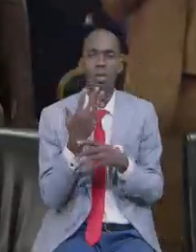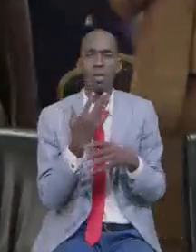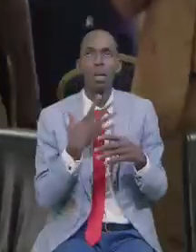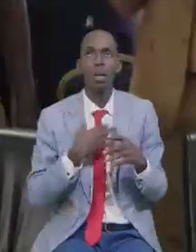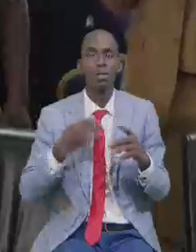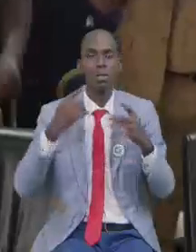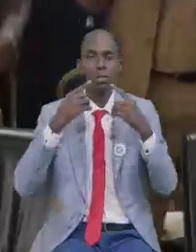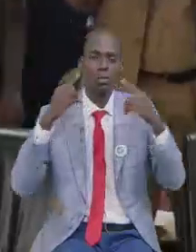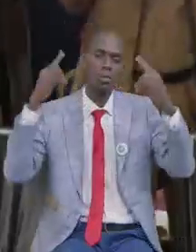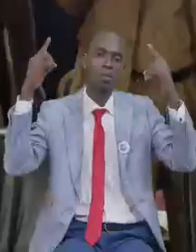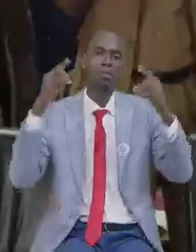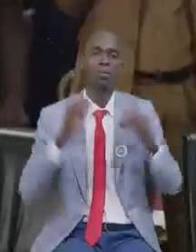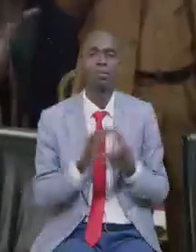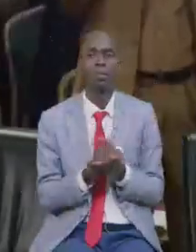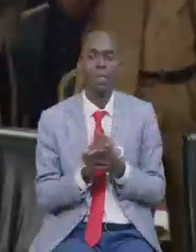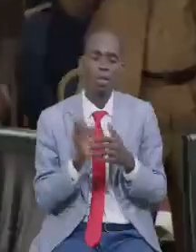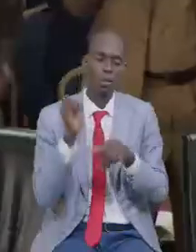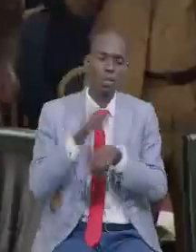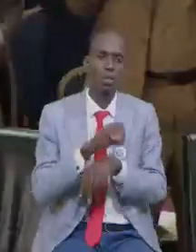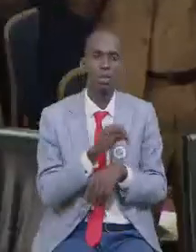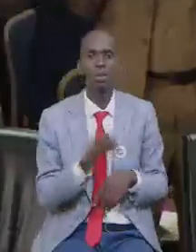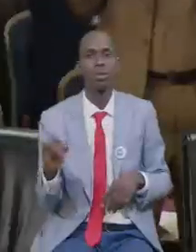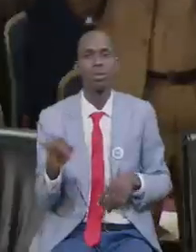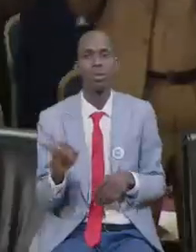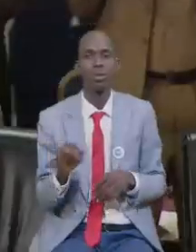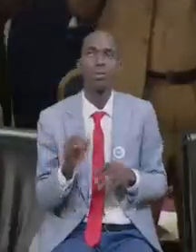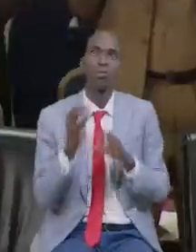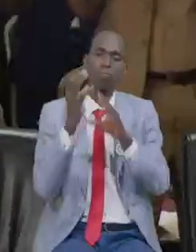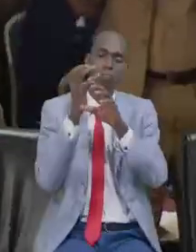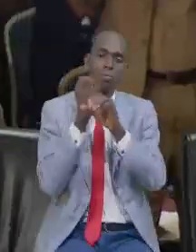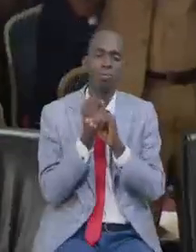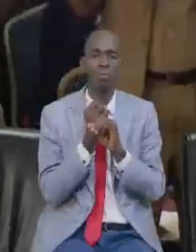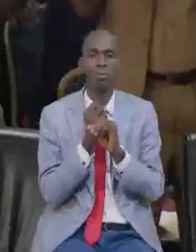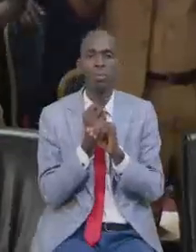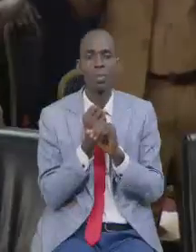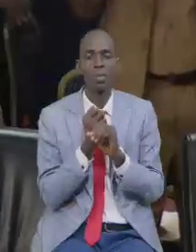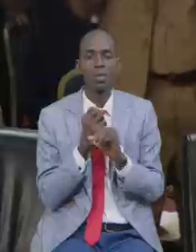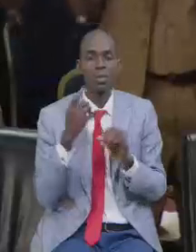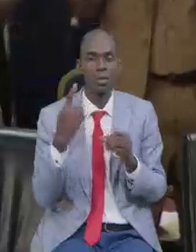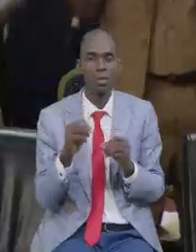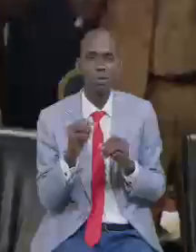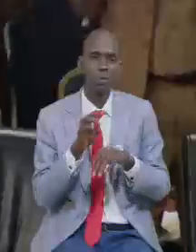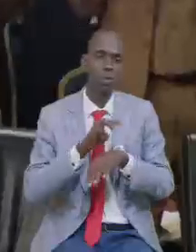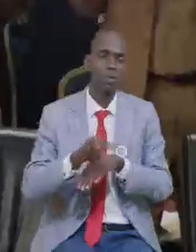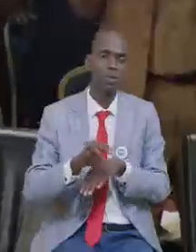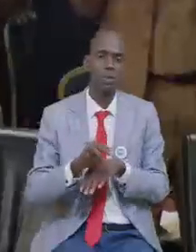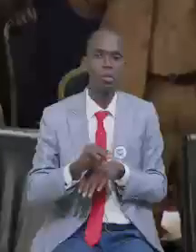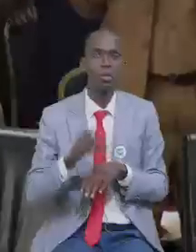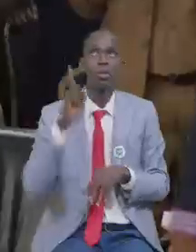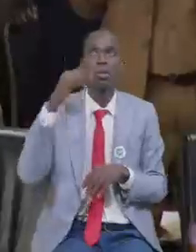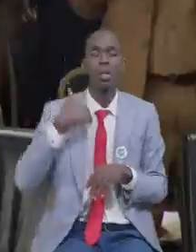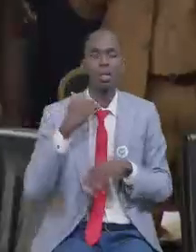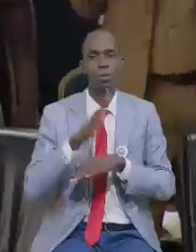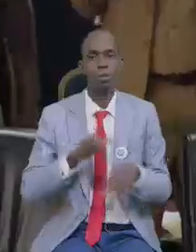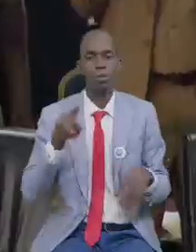achievement, conquering, accomplishment, the ministry he has called you to.